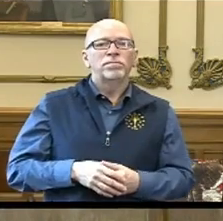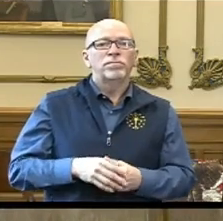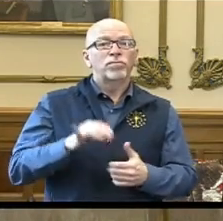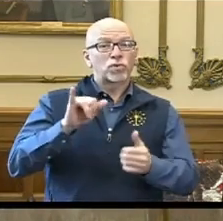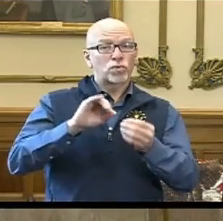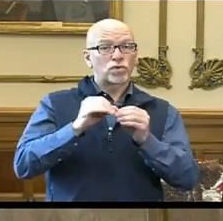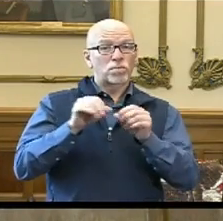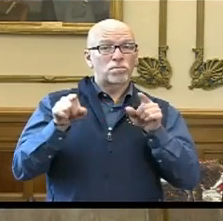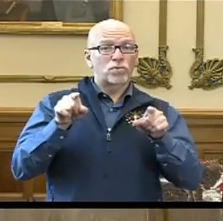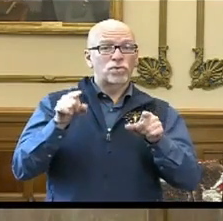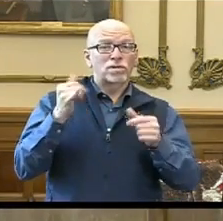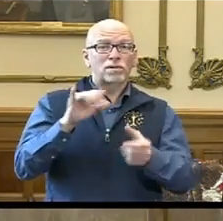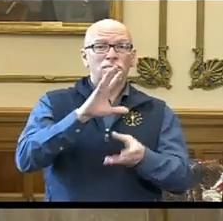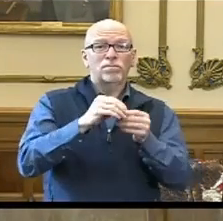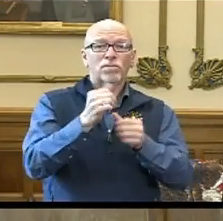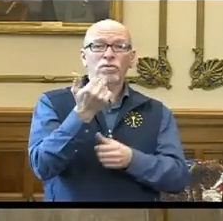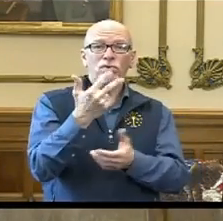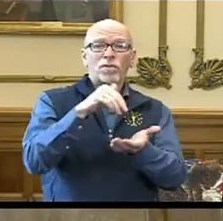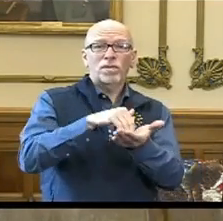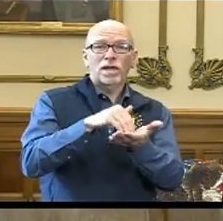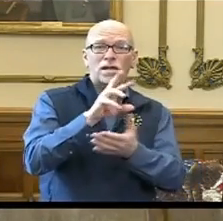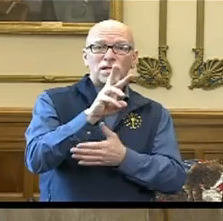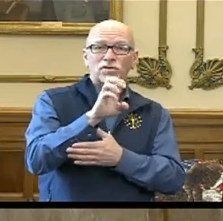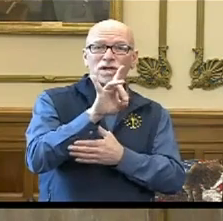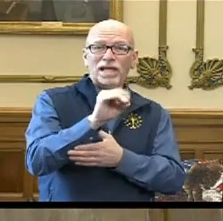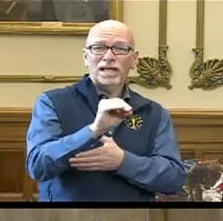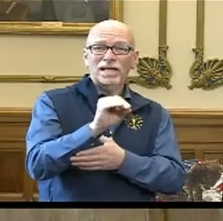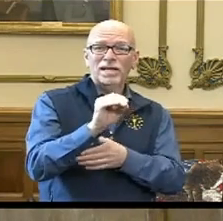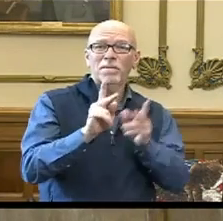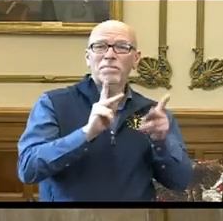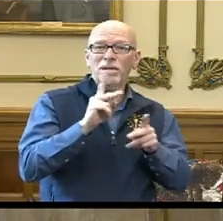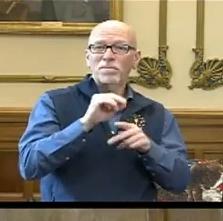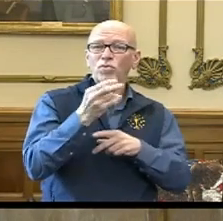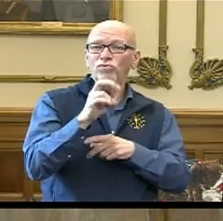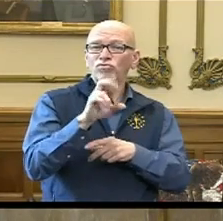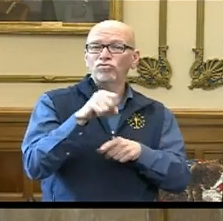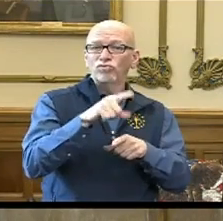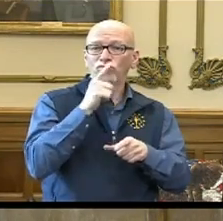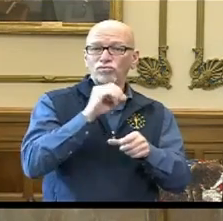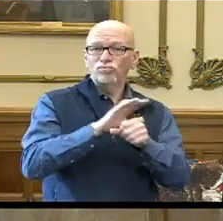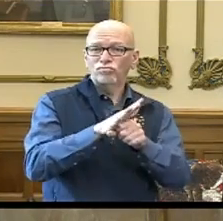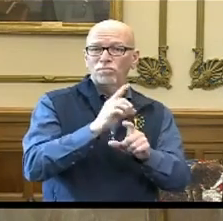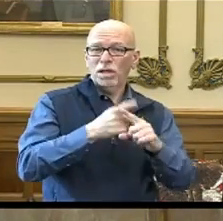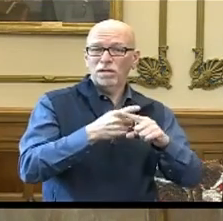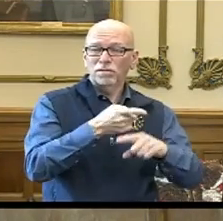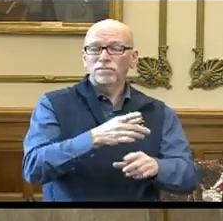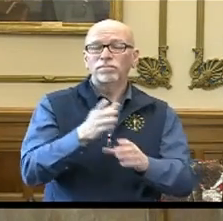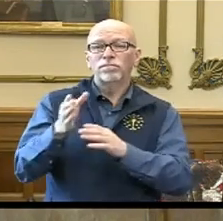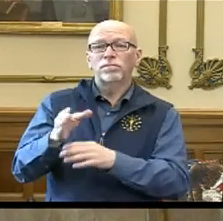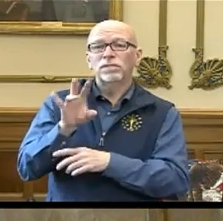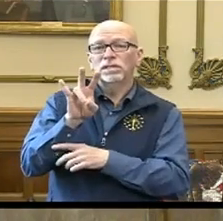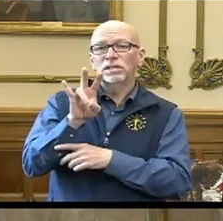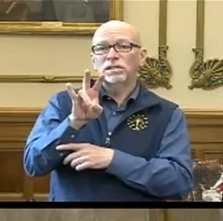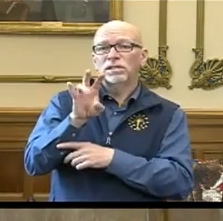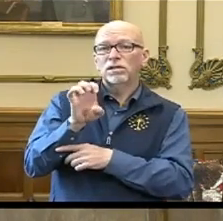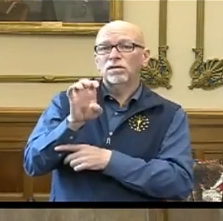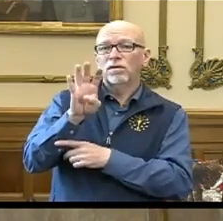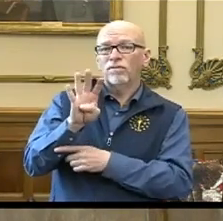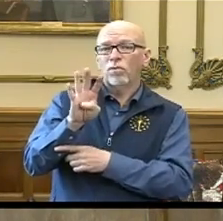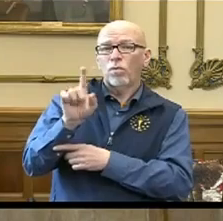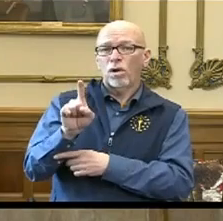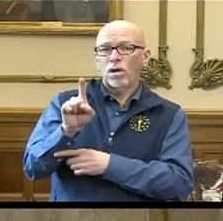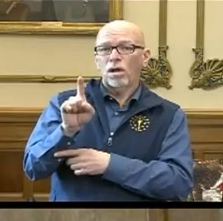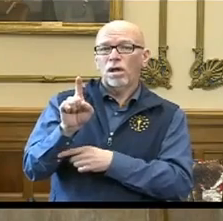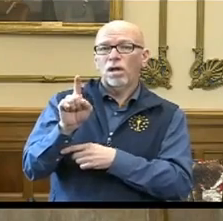numbers bring to 13,680 the number of Hoosiers known to have COVID-19. A total of